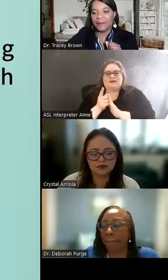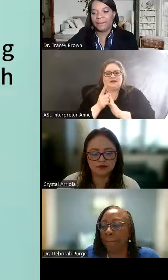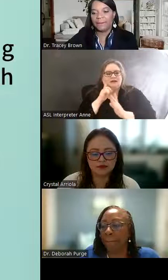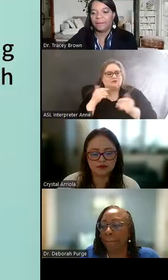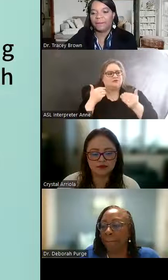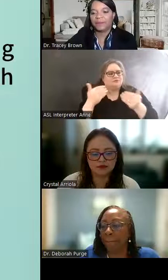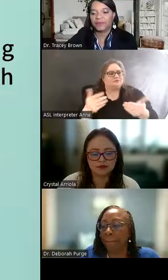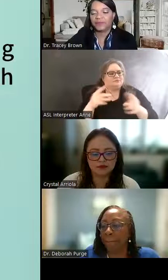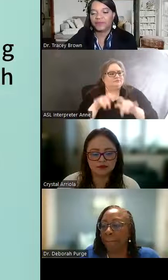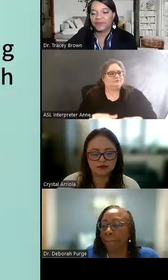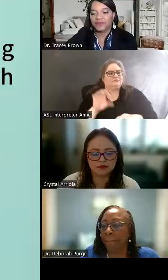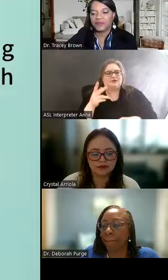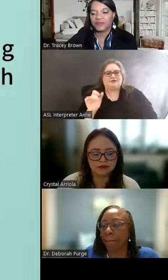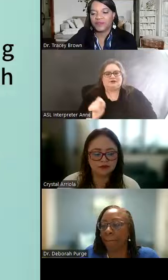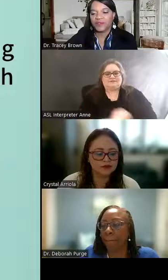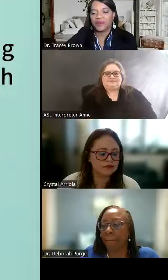that.